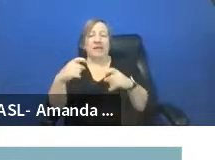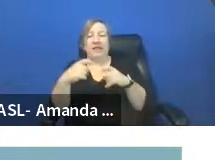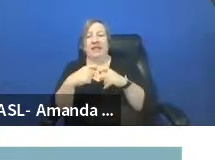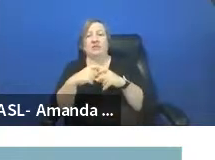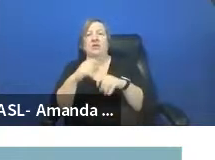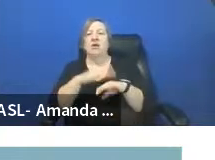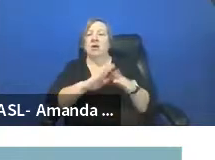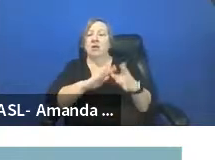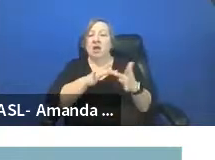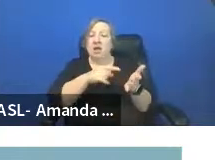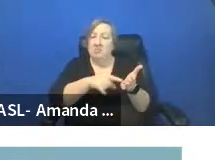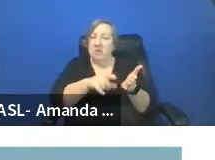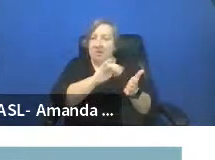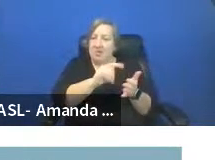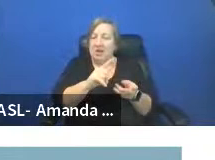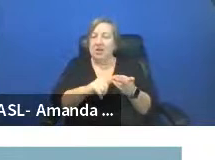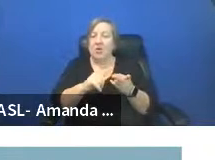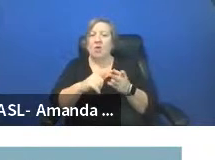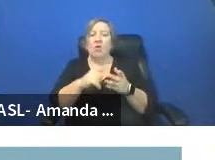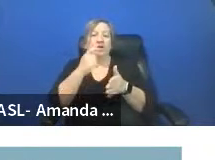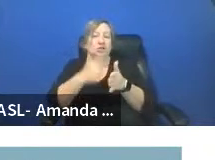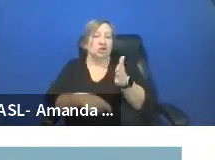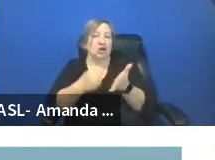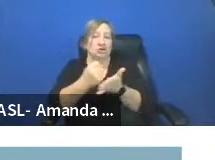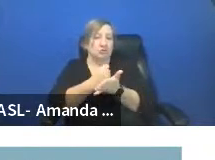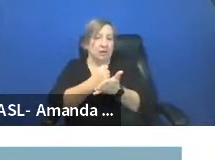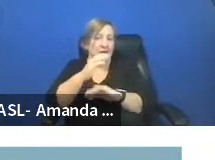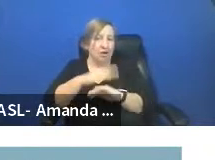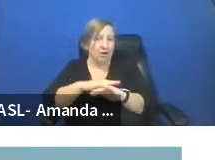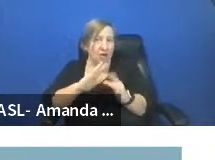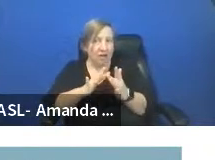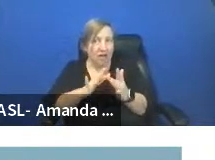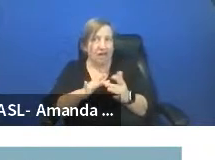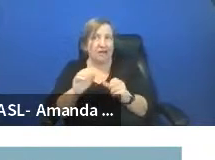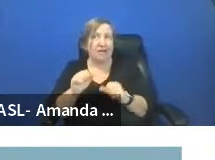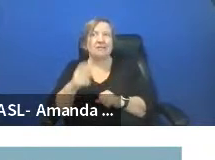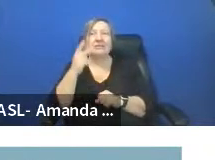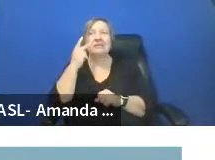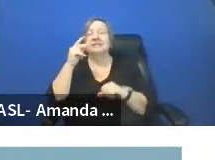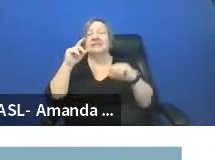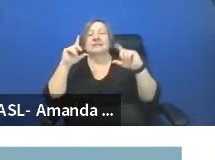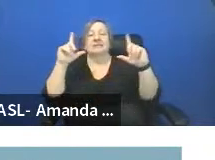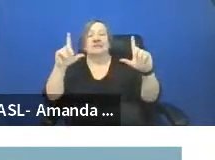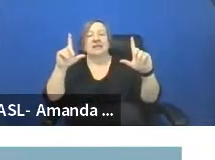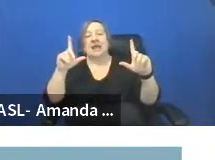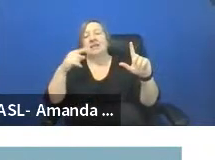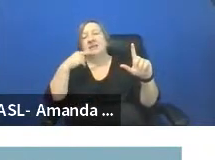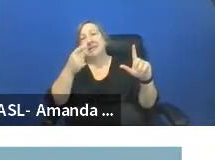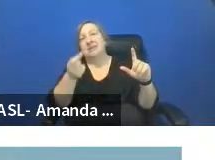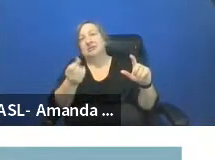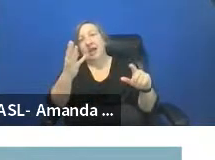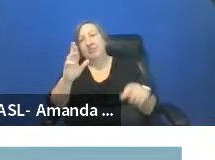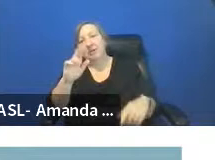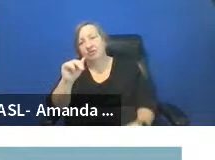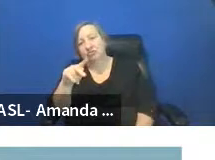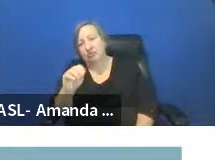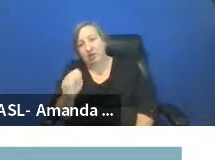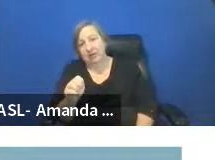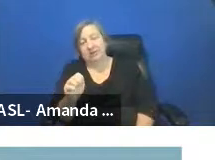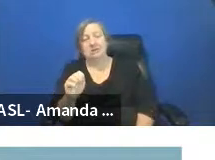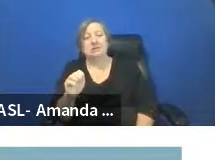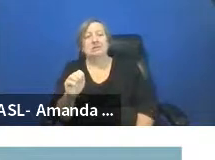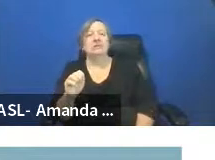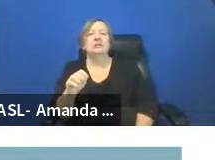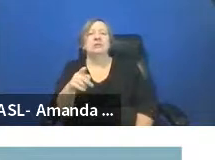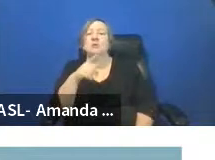your bill, or it charges a credit card that's online. You can see the sign there that communicates what the rate is.